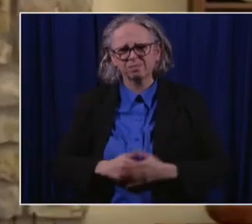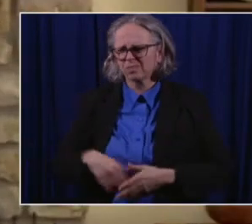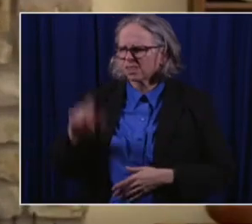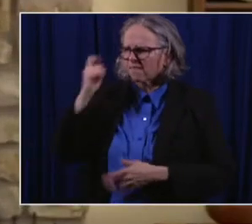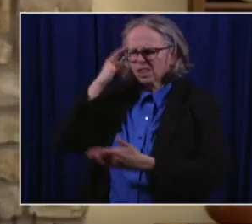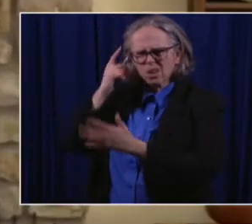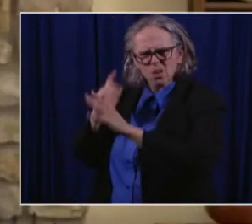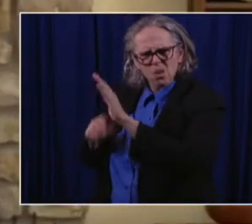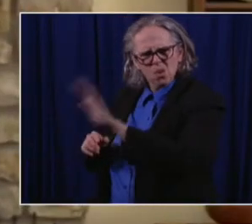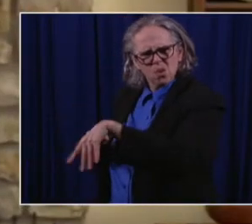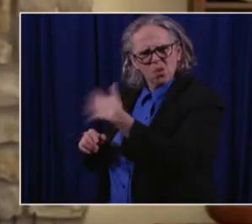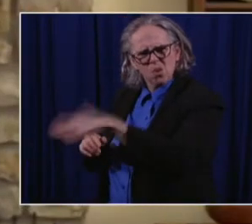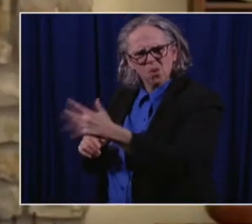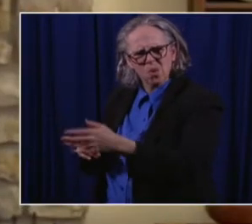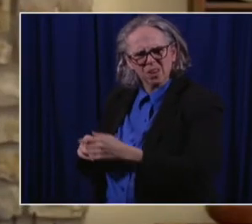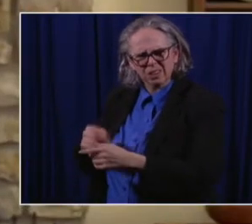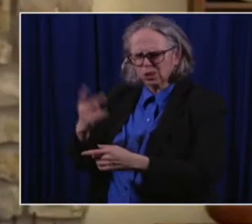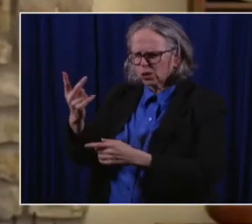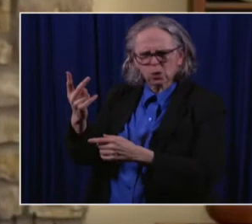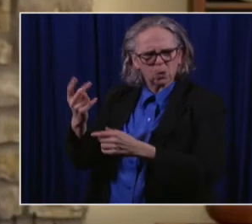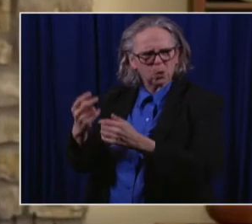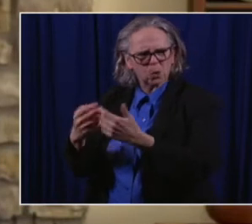that'd be 7 and 8. Correct.